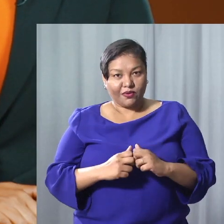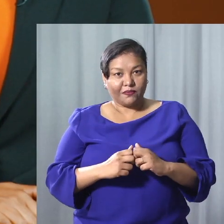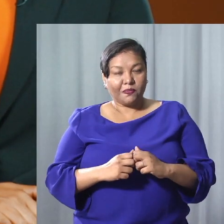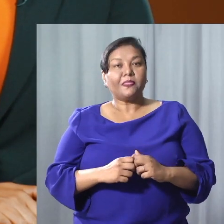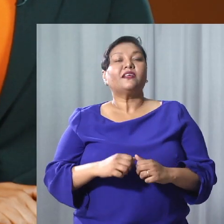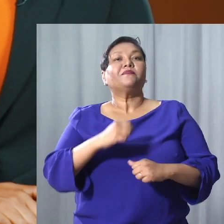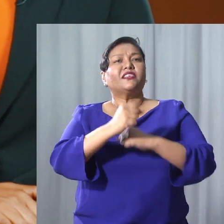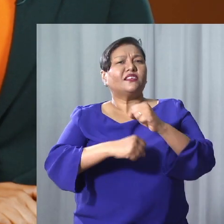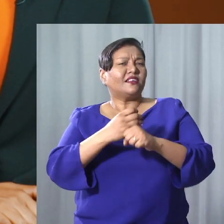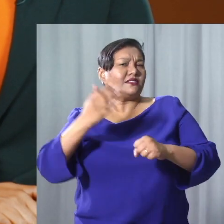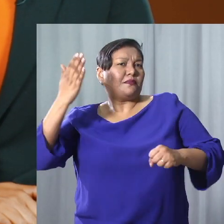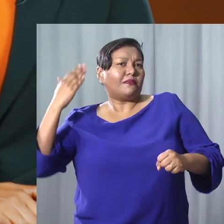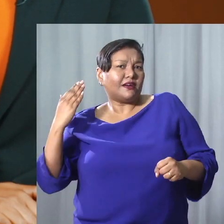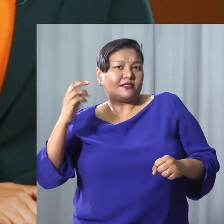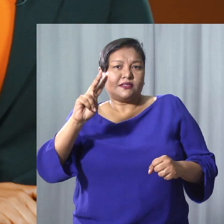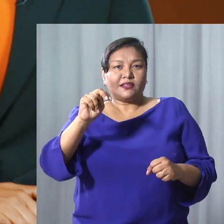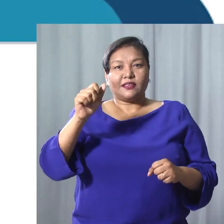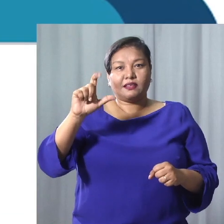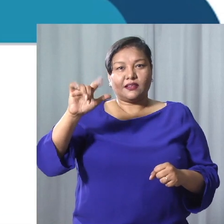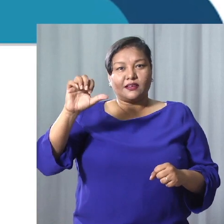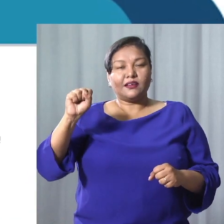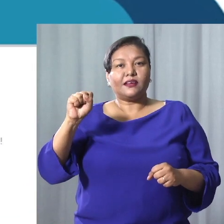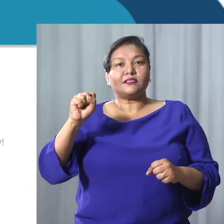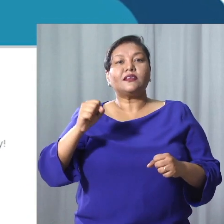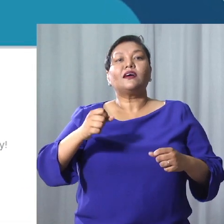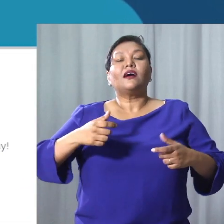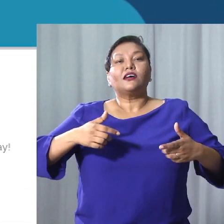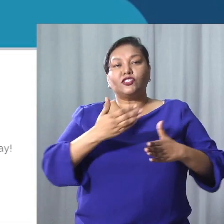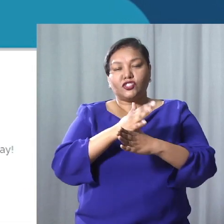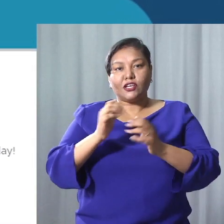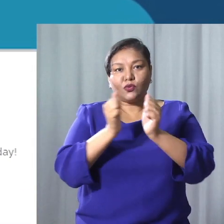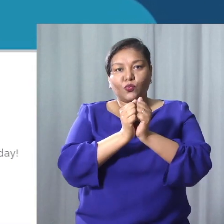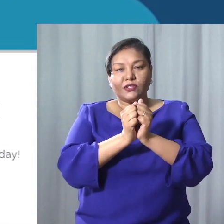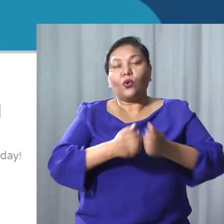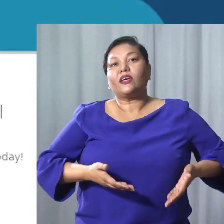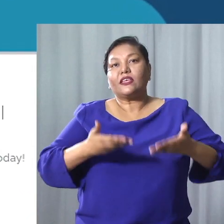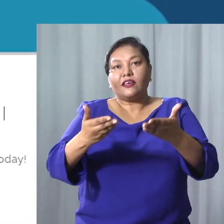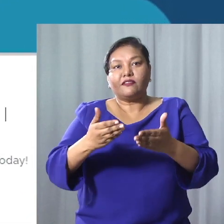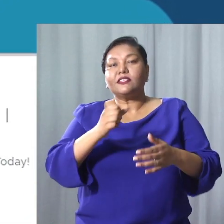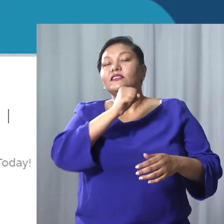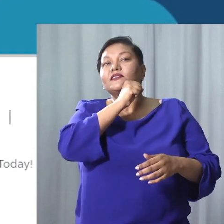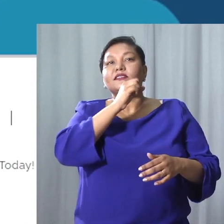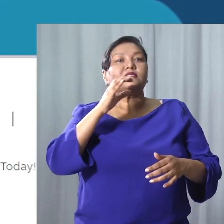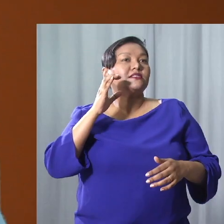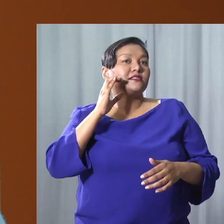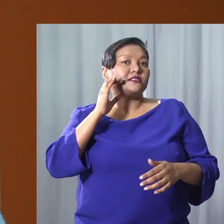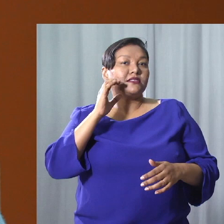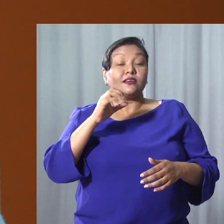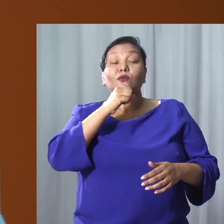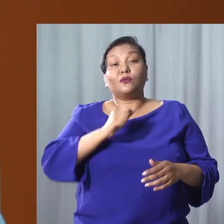years, NALIS has been providing you, our seniors, who we refer to as our golden members